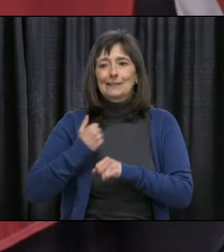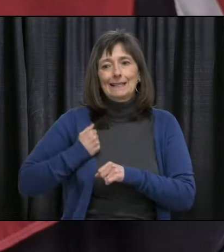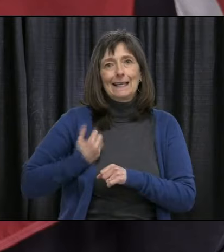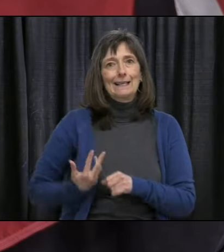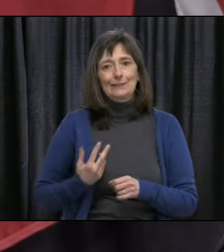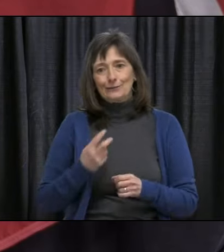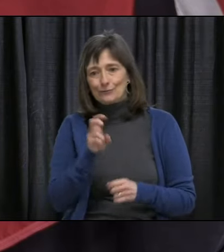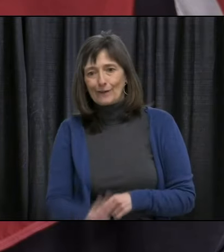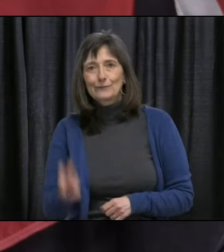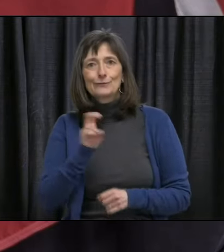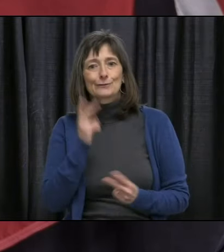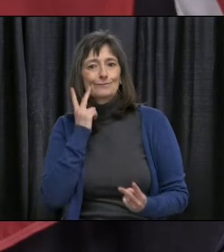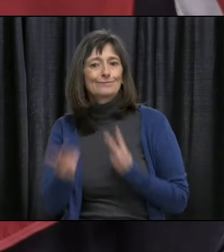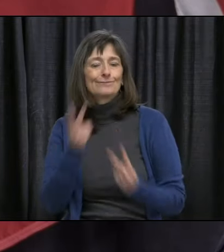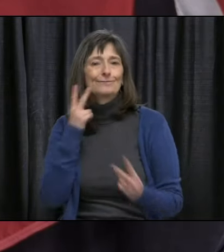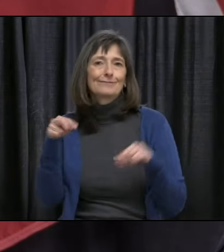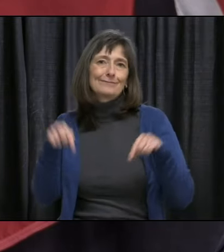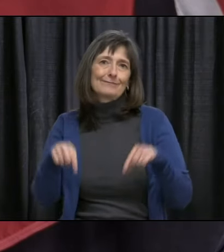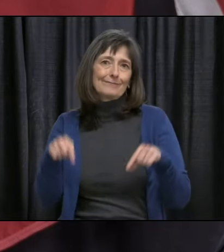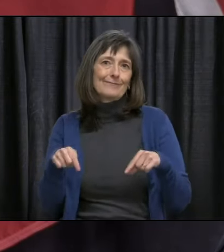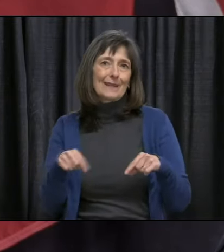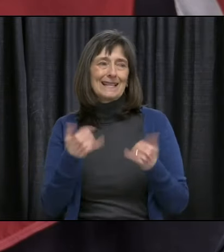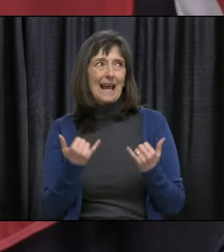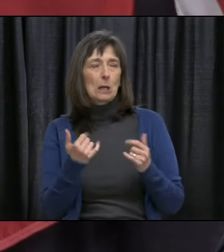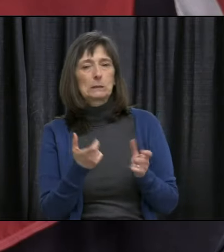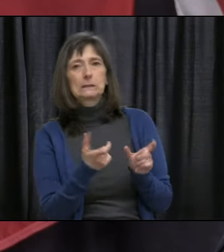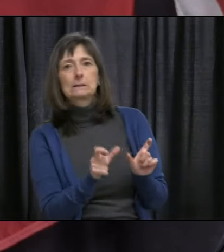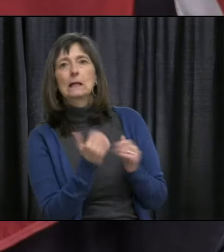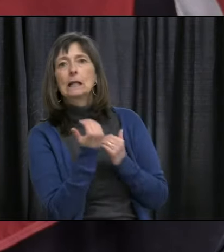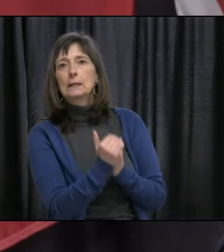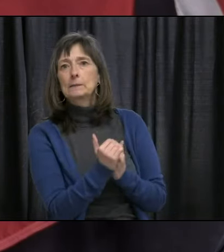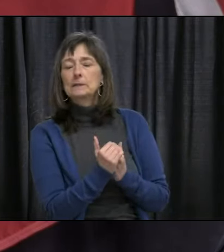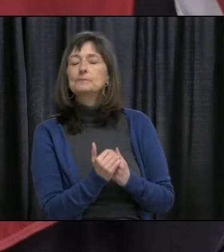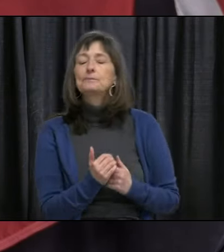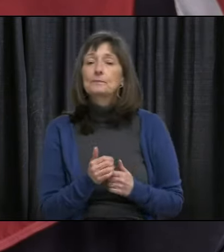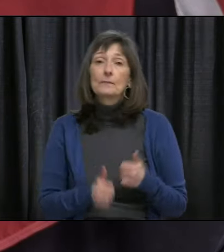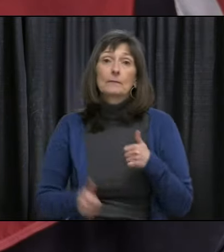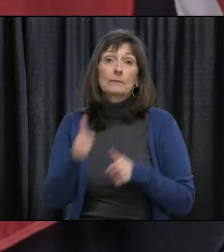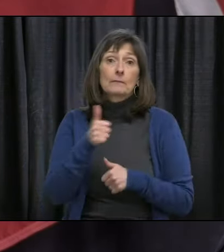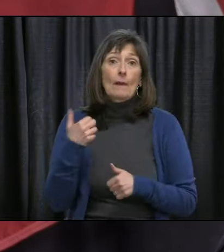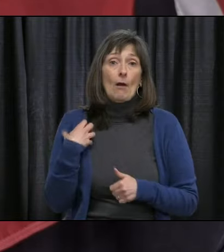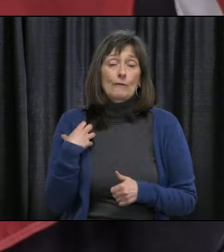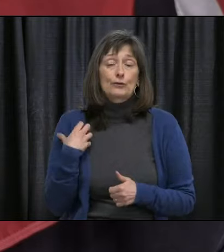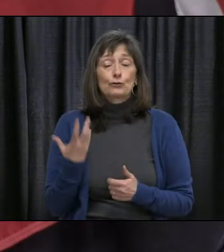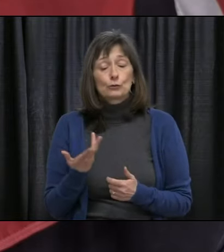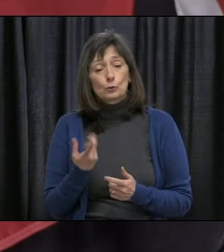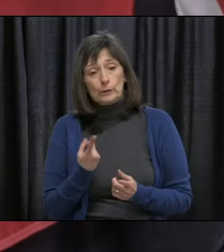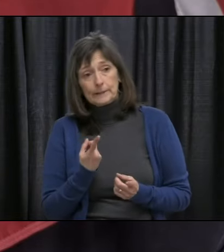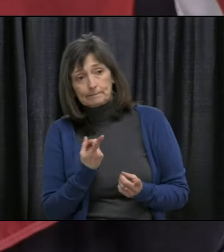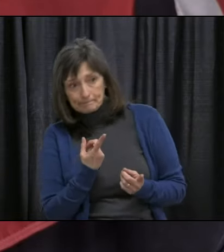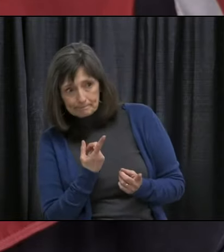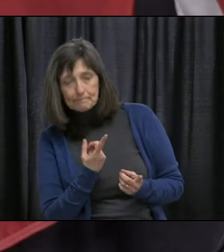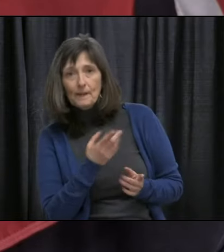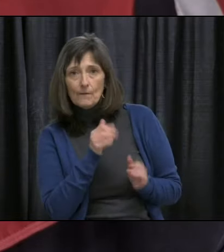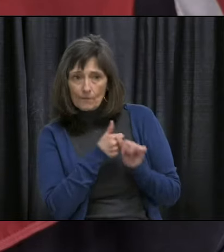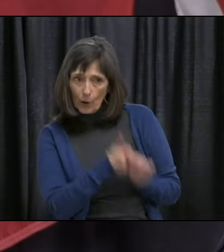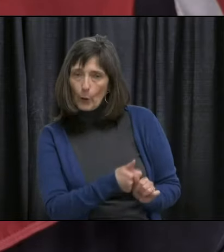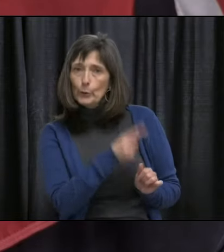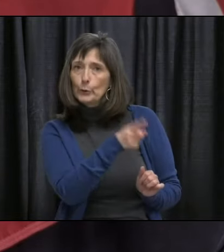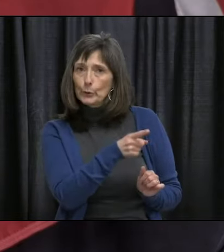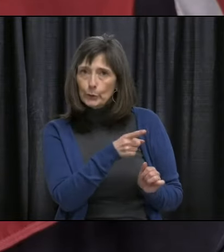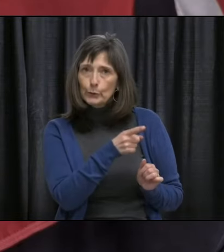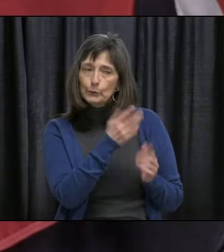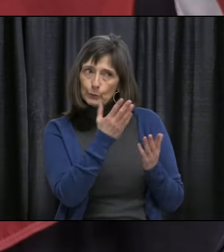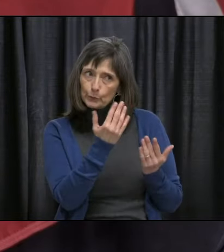so restricted. And so we will, we've taken the advice of the Chief Medical Officer. We We need look no further